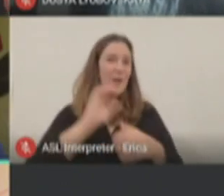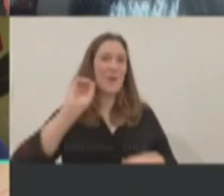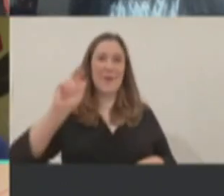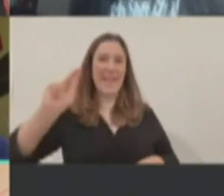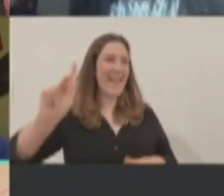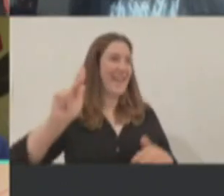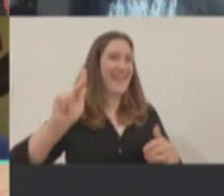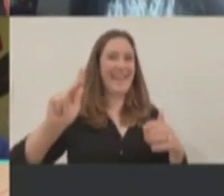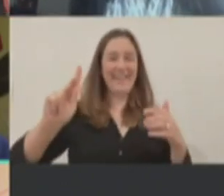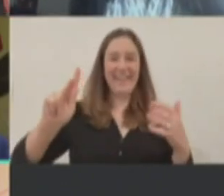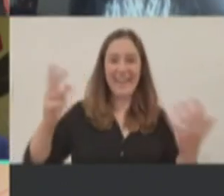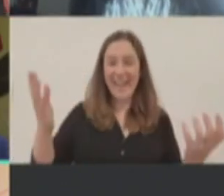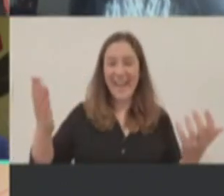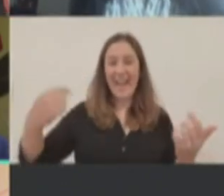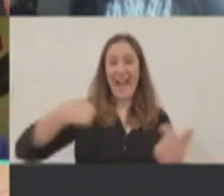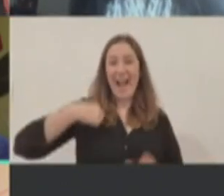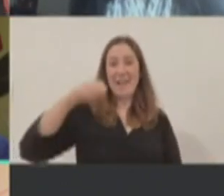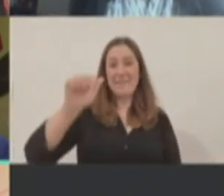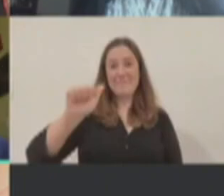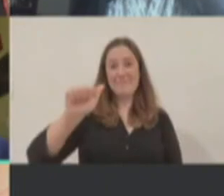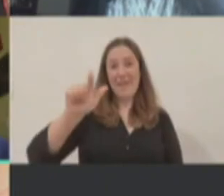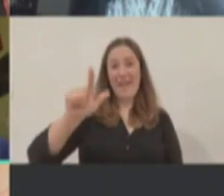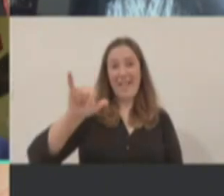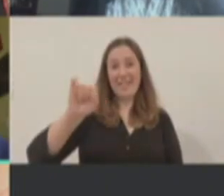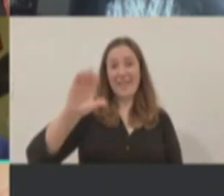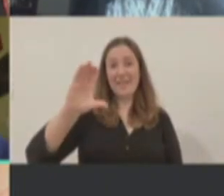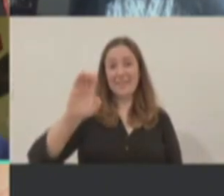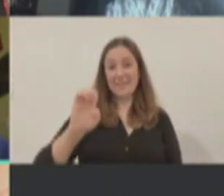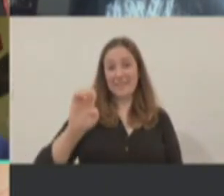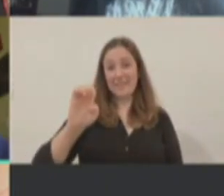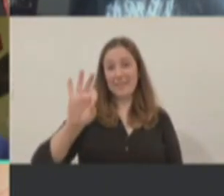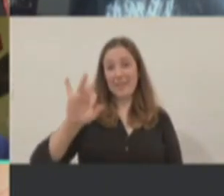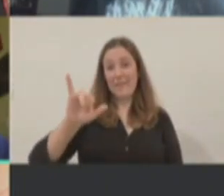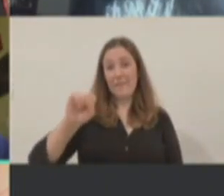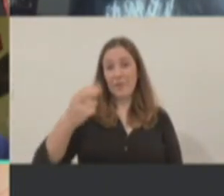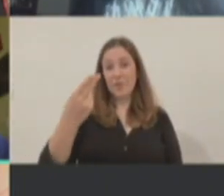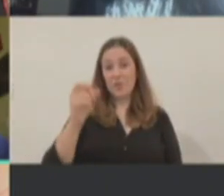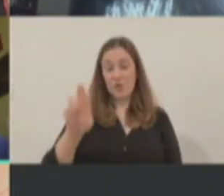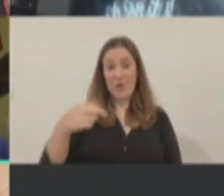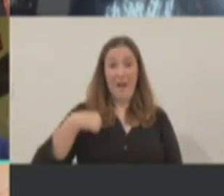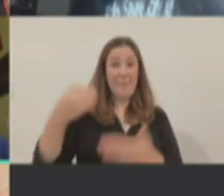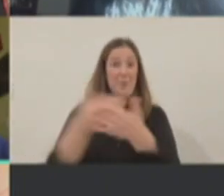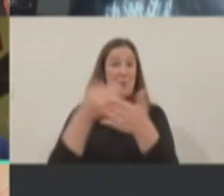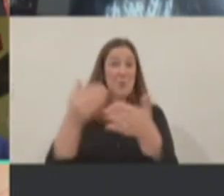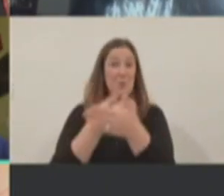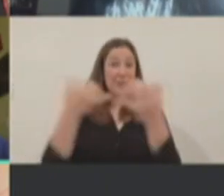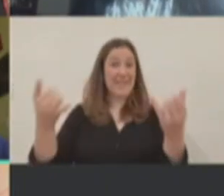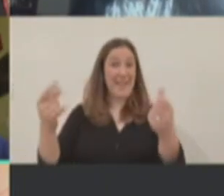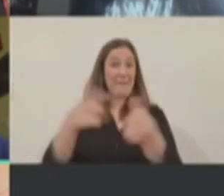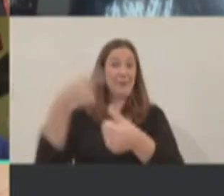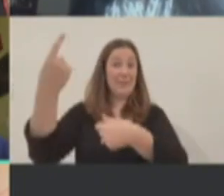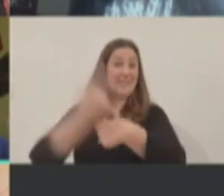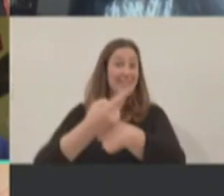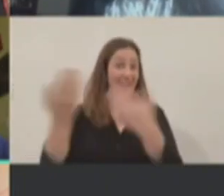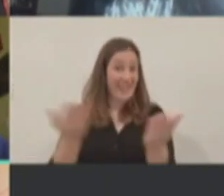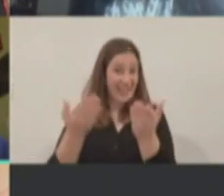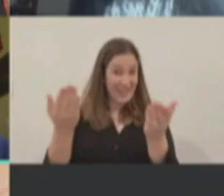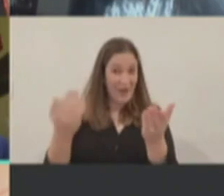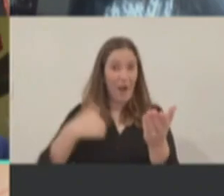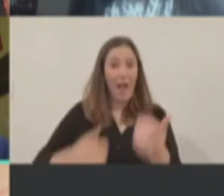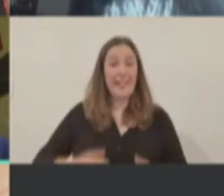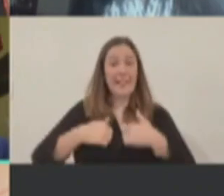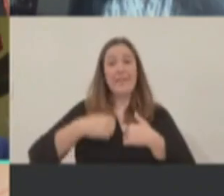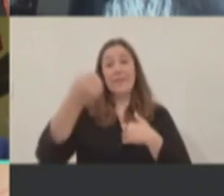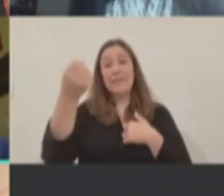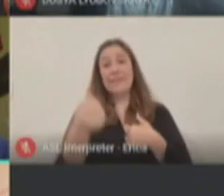Okay. I'm Alice Fisher, and I'm new today, and I live in the South